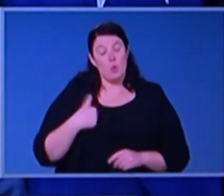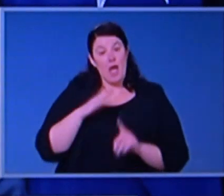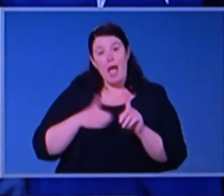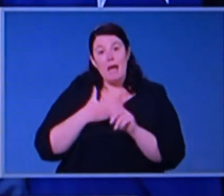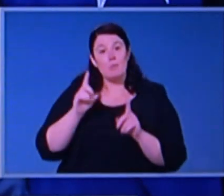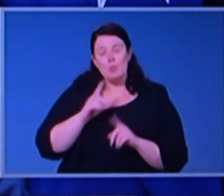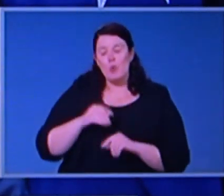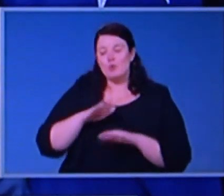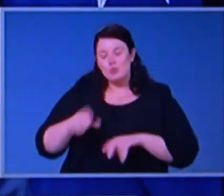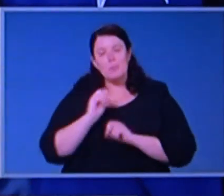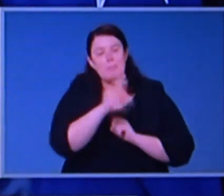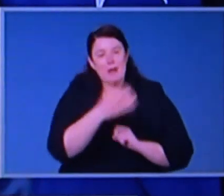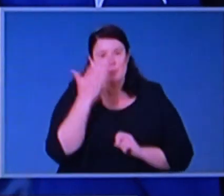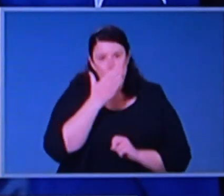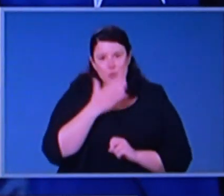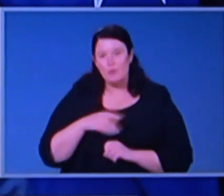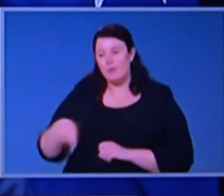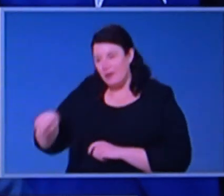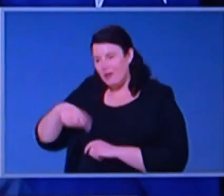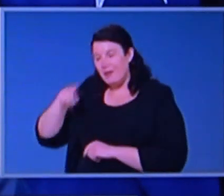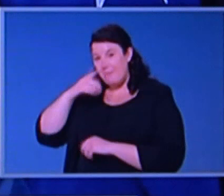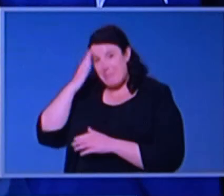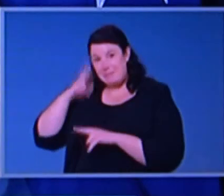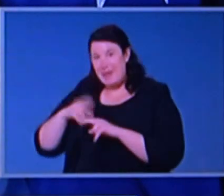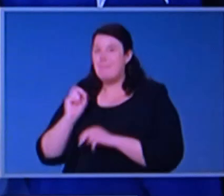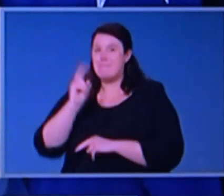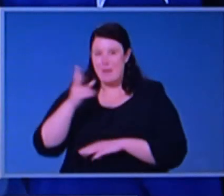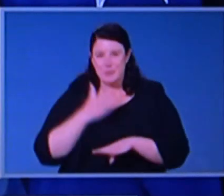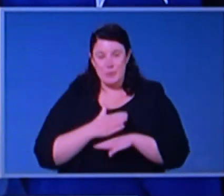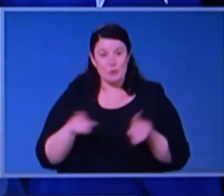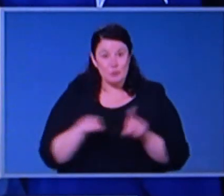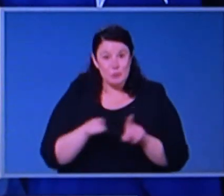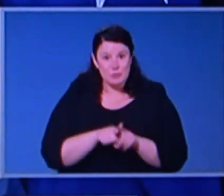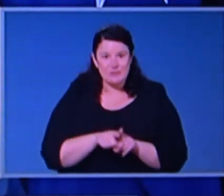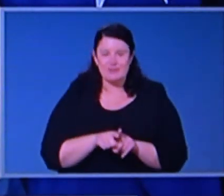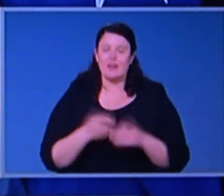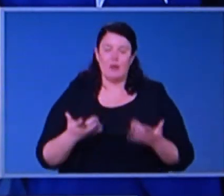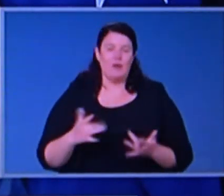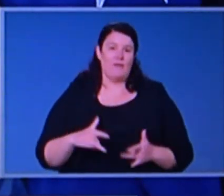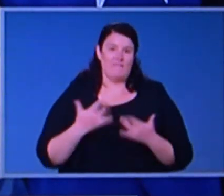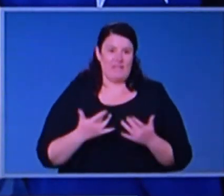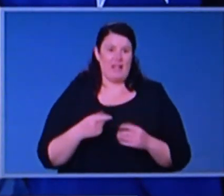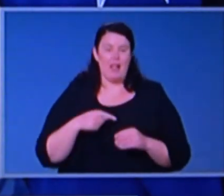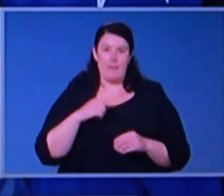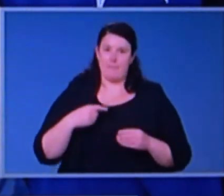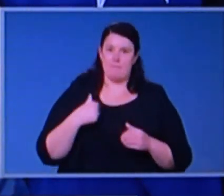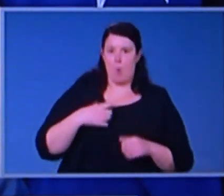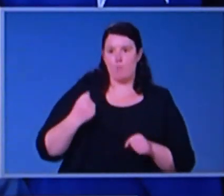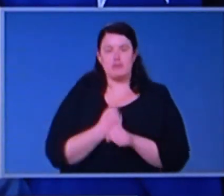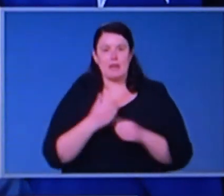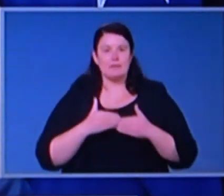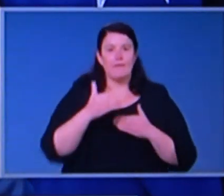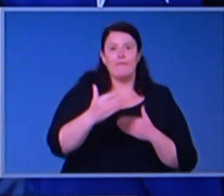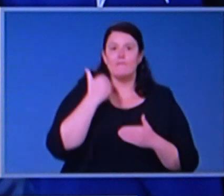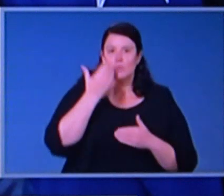school and we can get people back at work, then I think we're going to see that also lift our economy in ways that